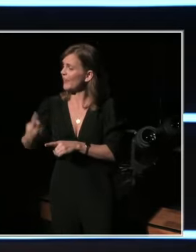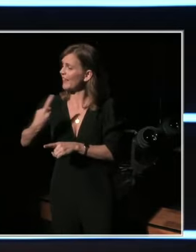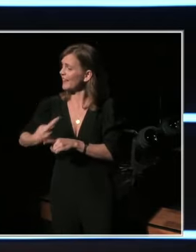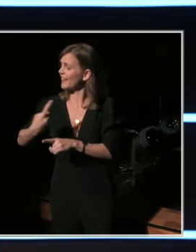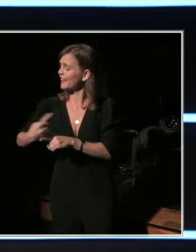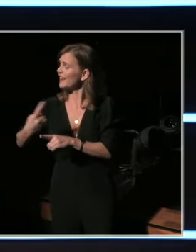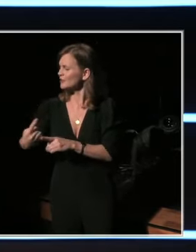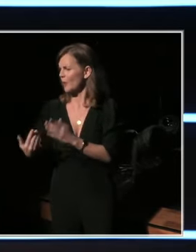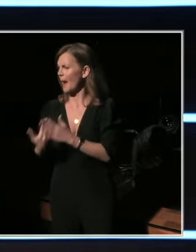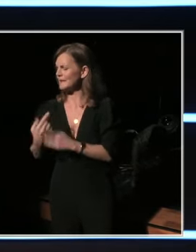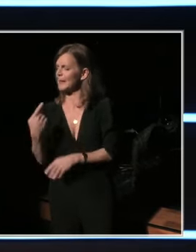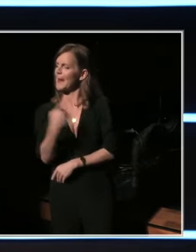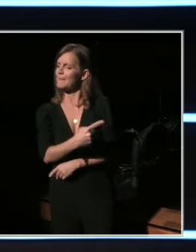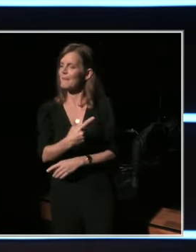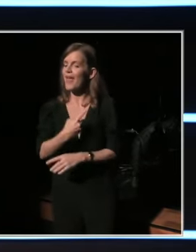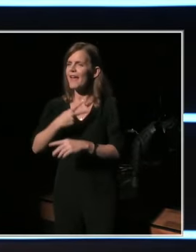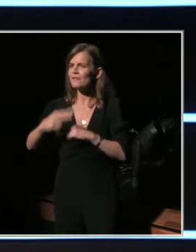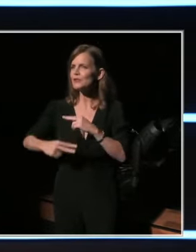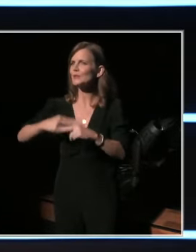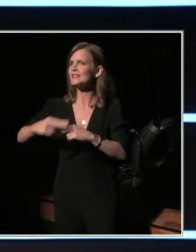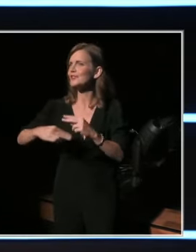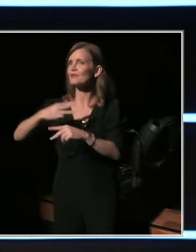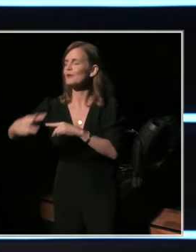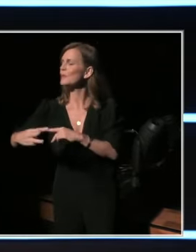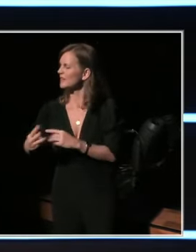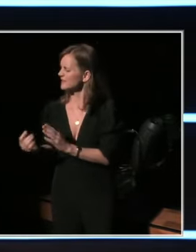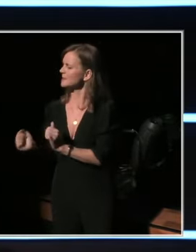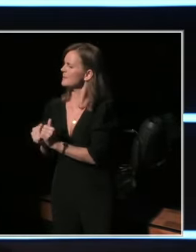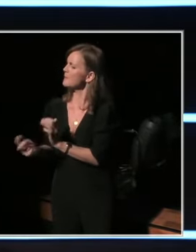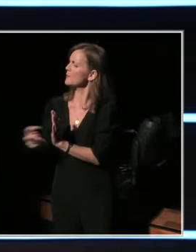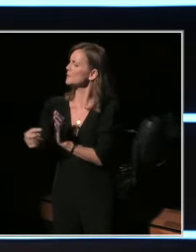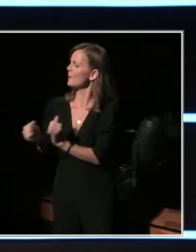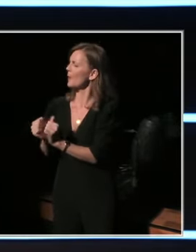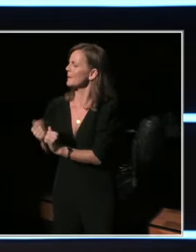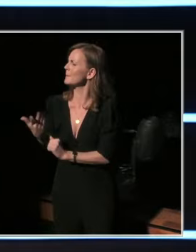for his updates every 2 or 3 weeks.